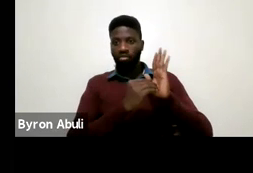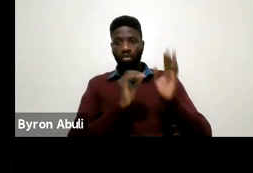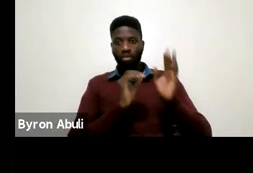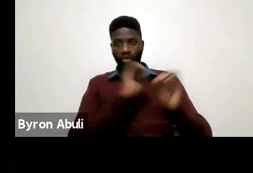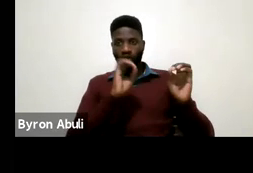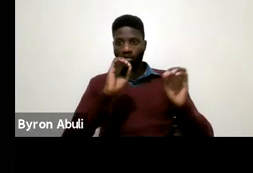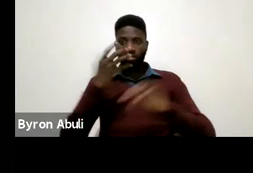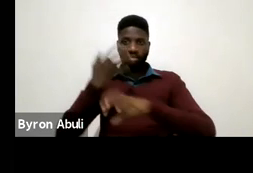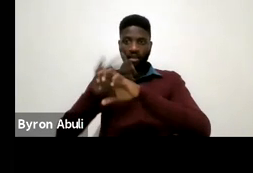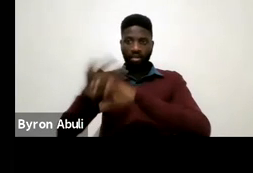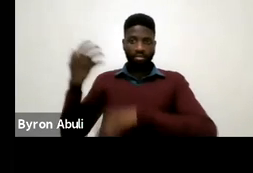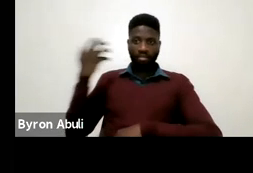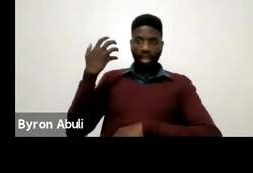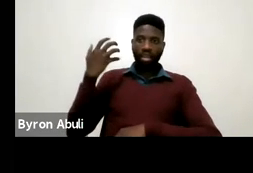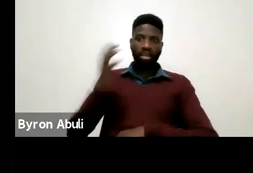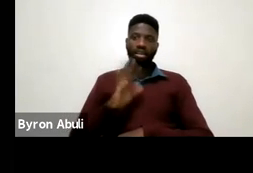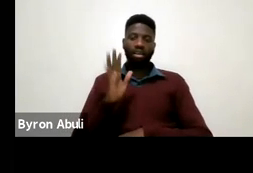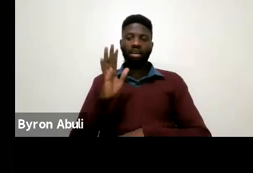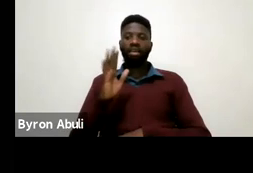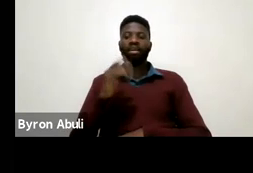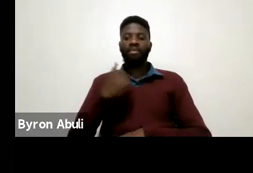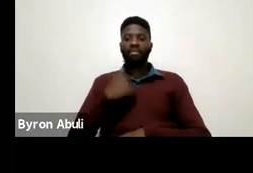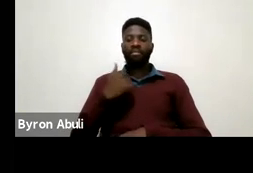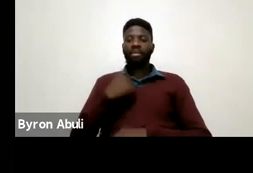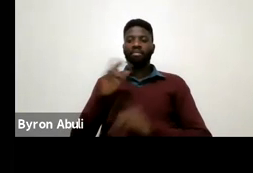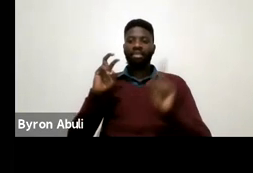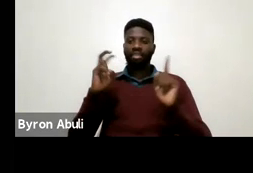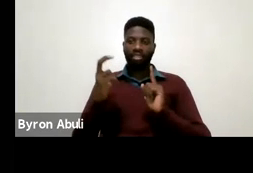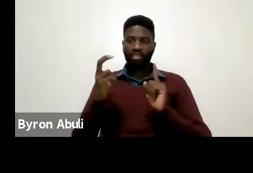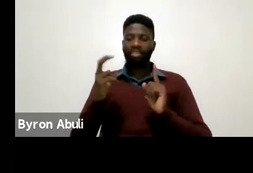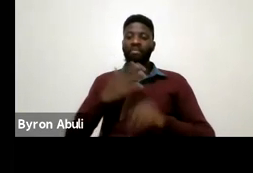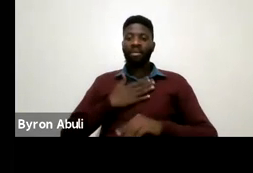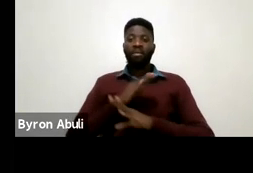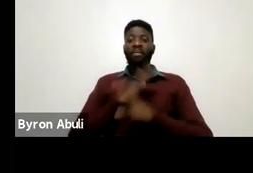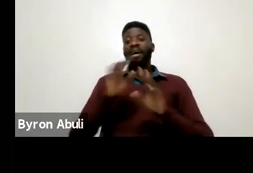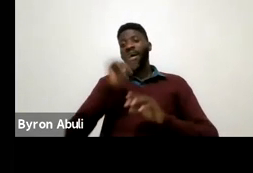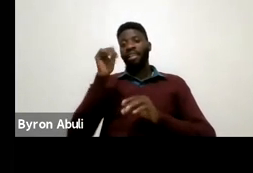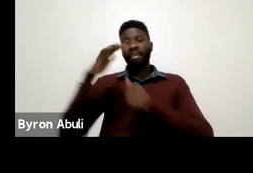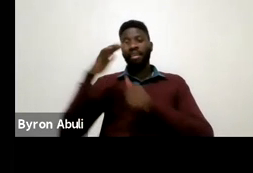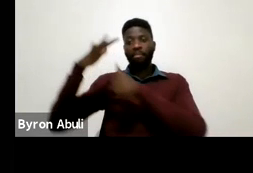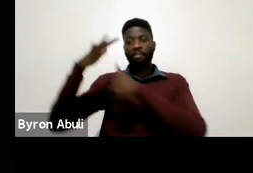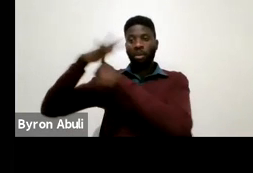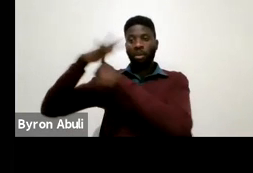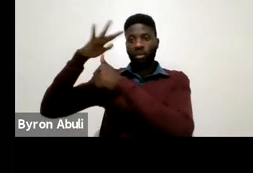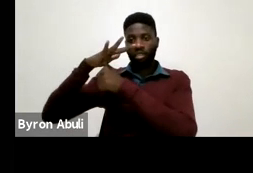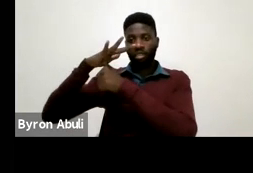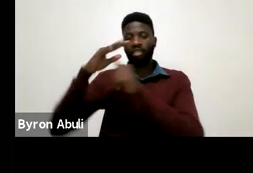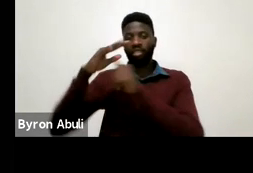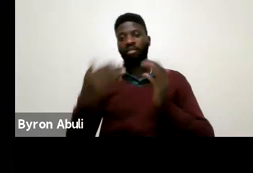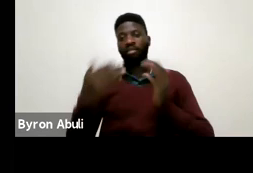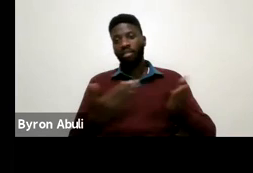bird's eye view, but I know there could be many other priorities that could be here that I have not put here. But for the sake of our